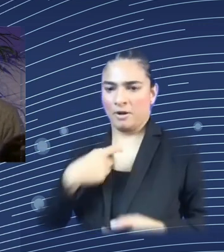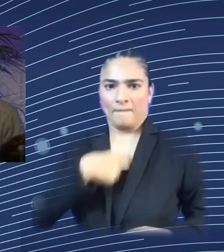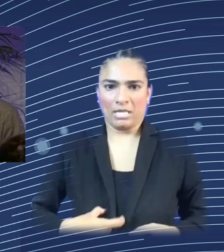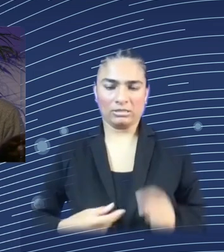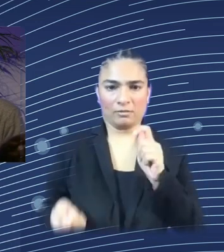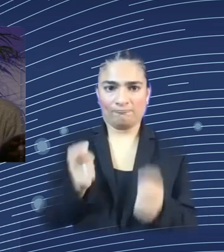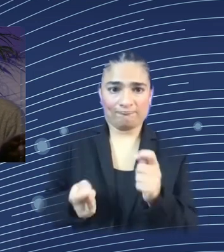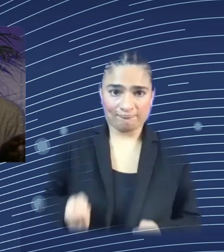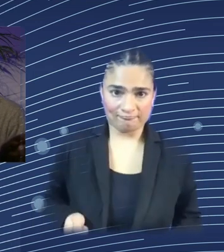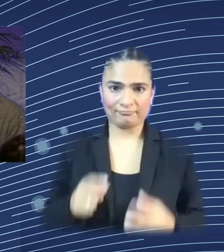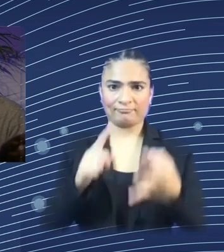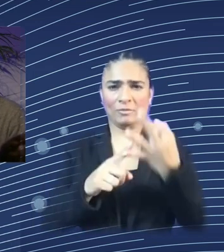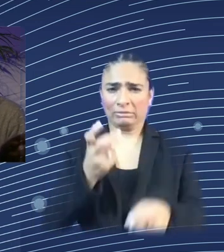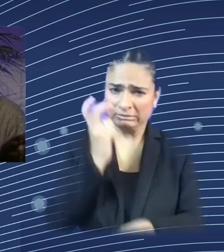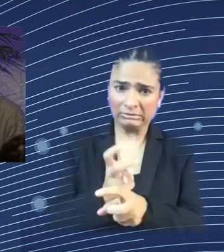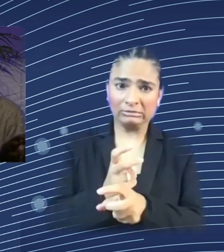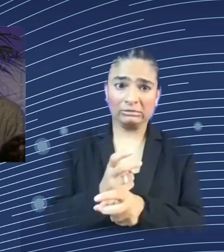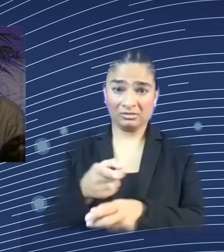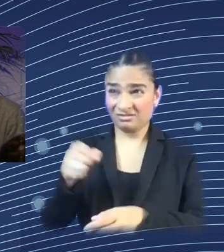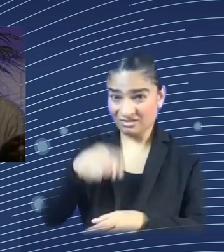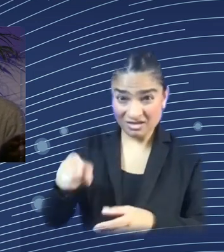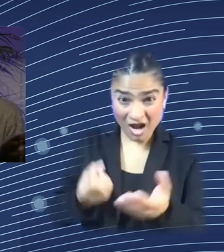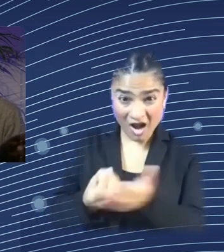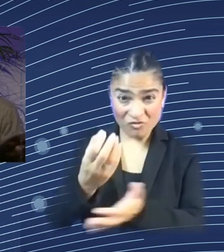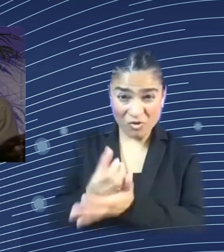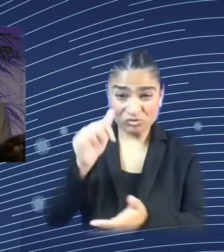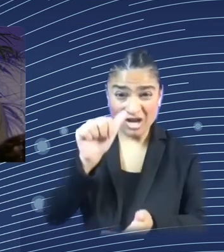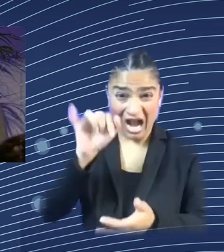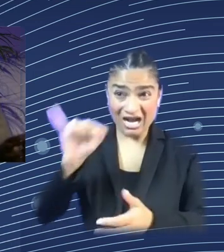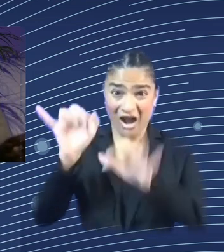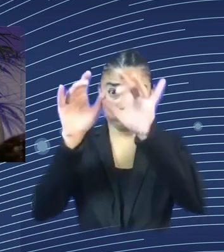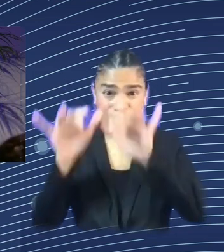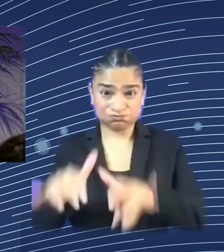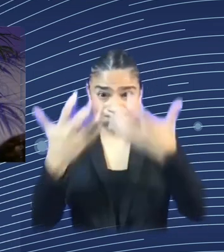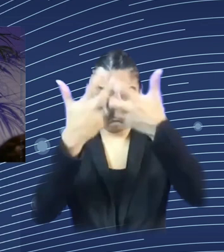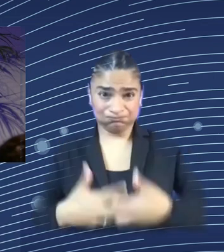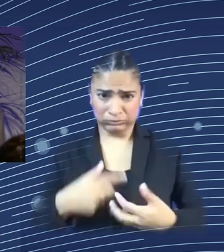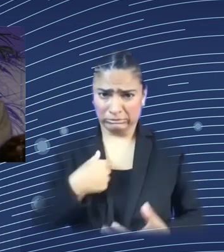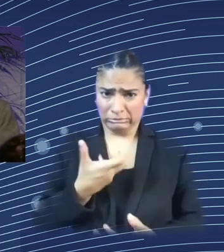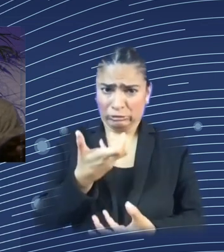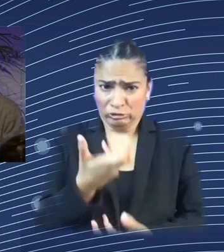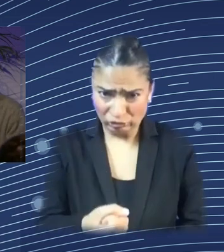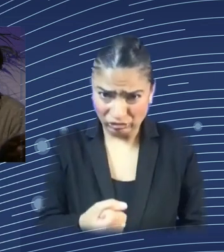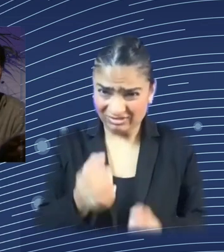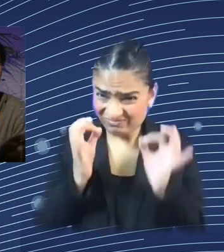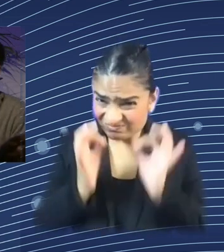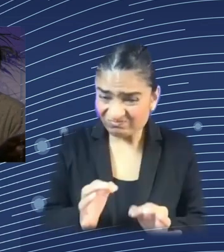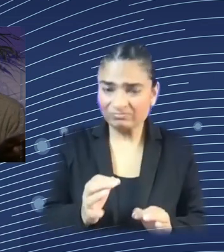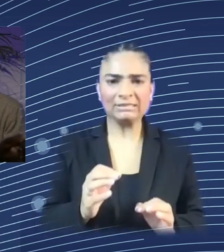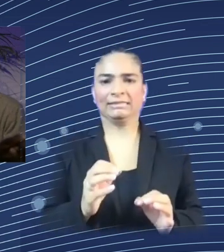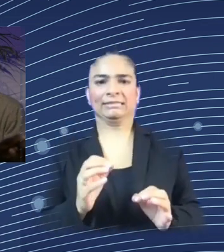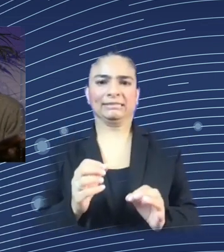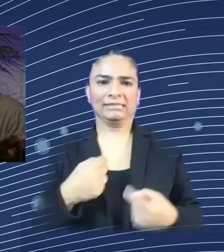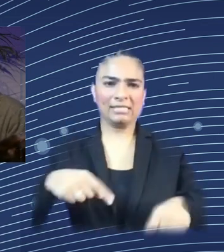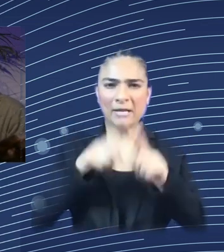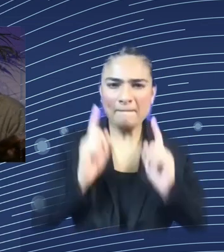also build confidence and kind of educate the client towards what's AI AI, how is it used, why can it be